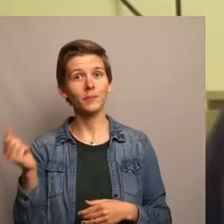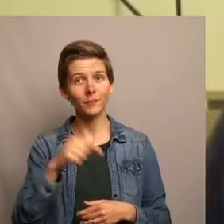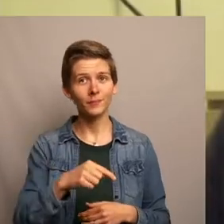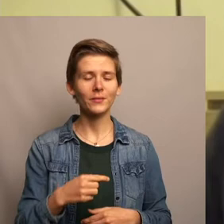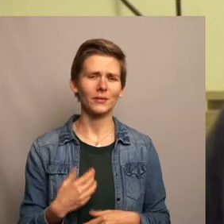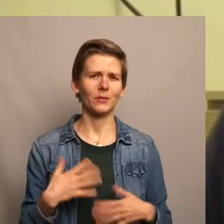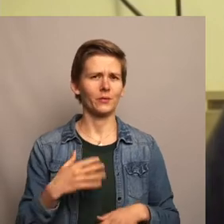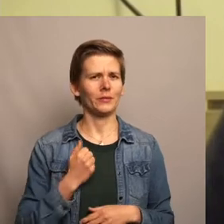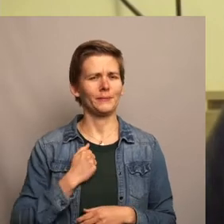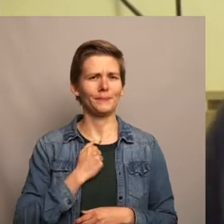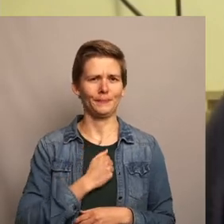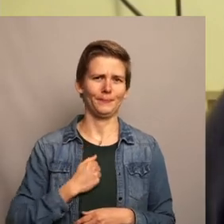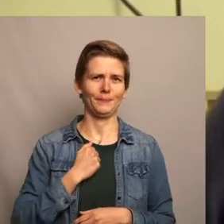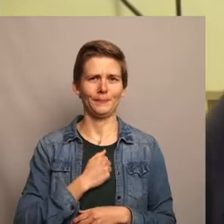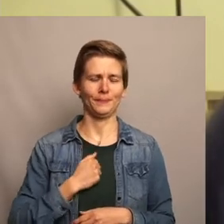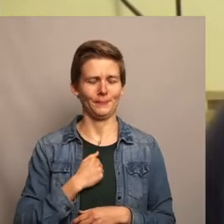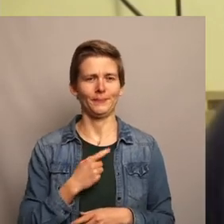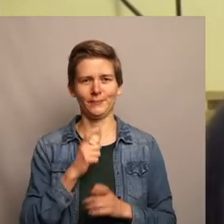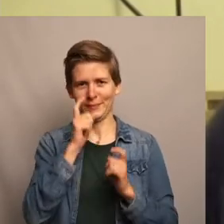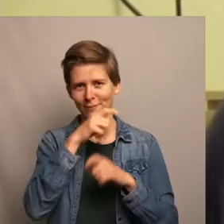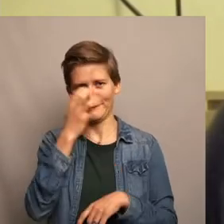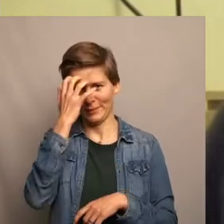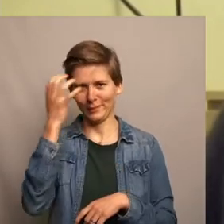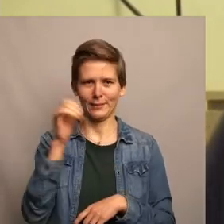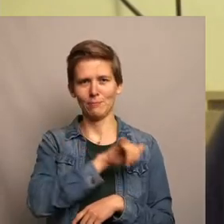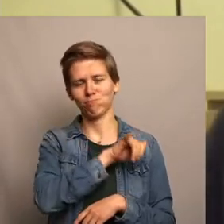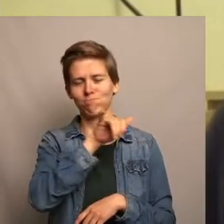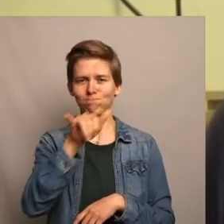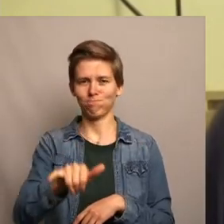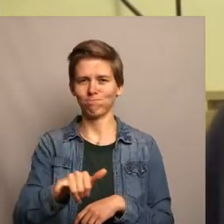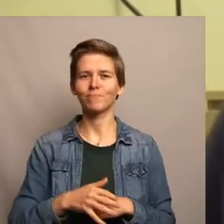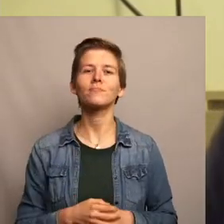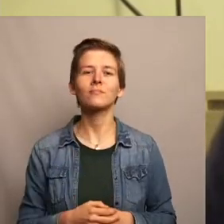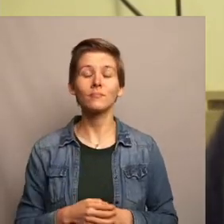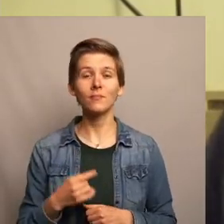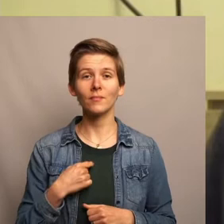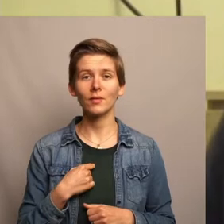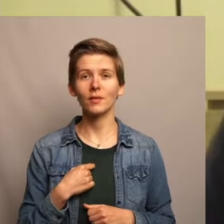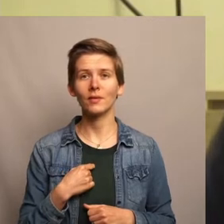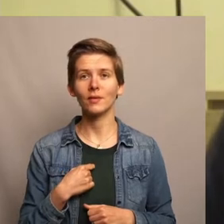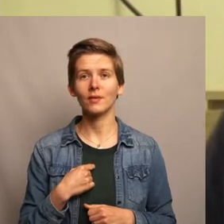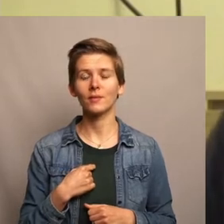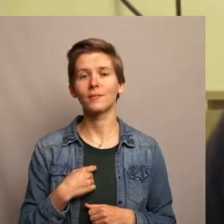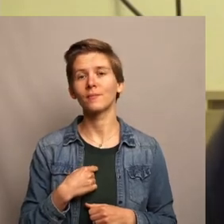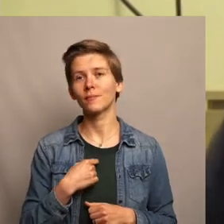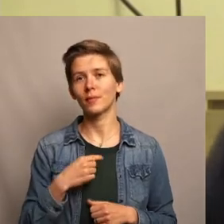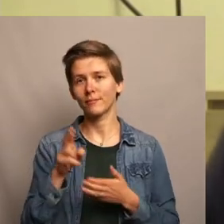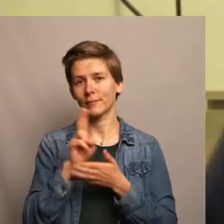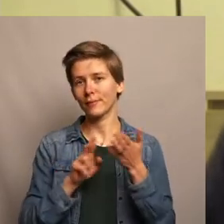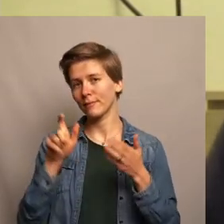sad about not being in Helsinki in person. So as mentioned, I'm Abdullah. I'm an artist, curator, and